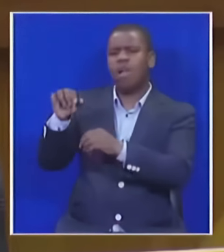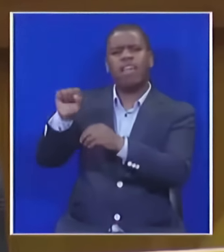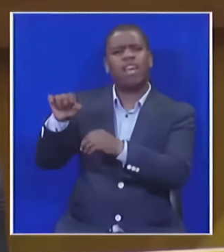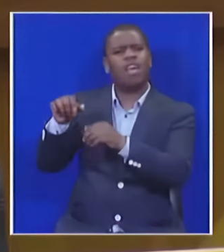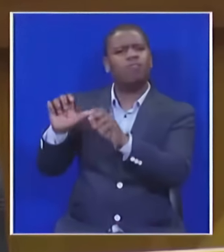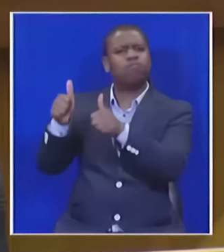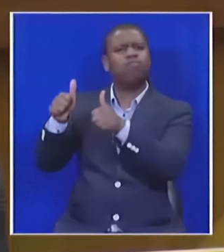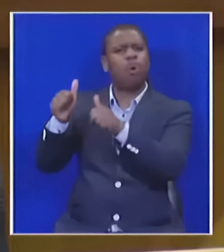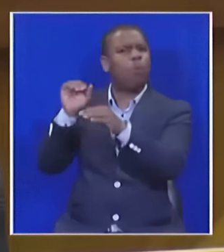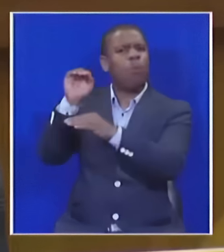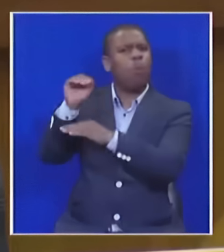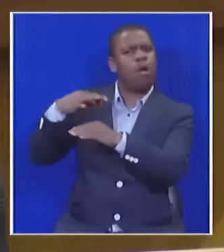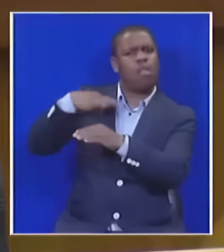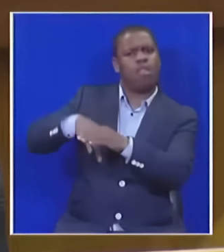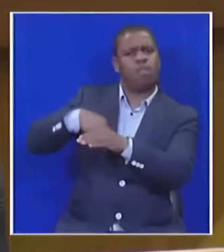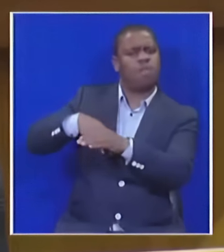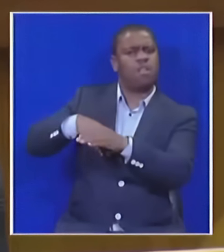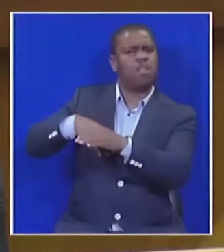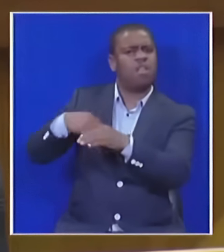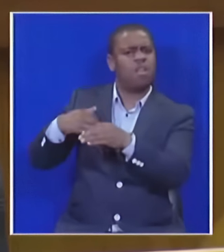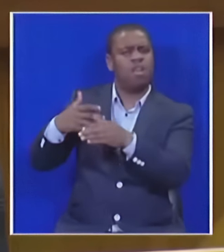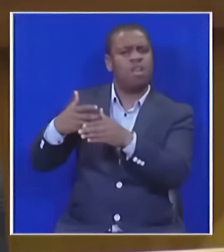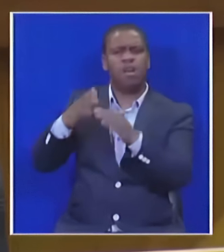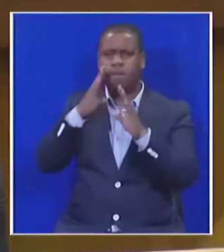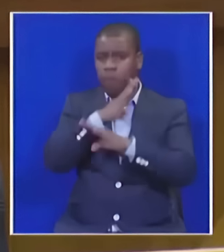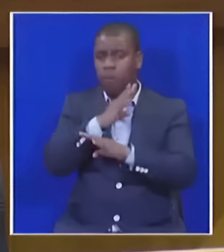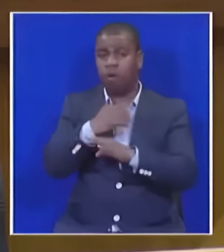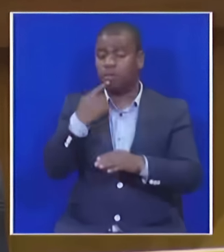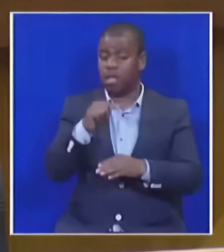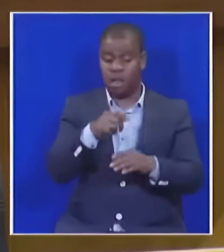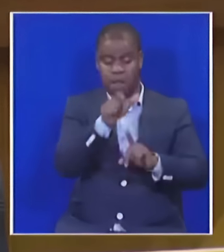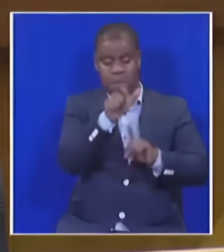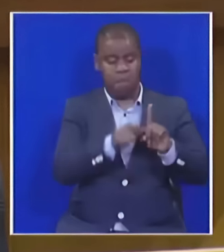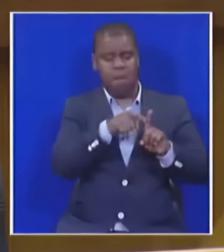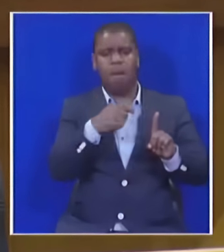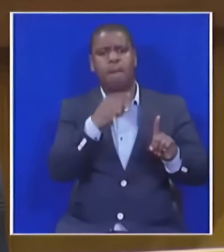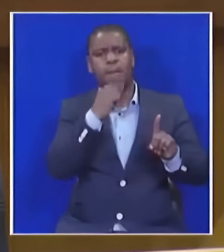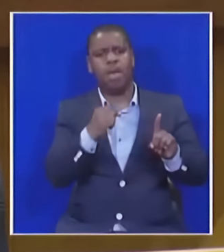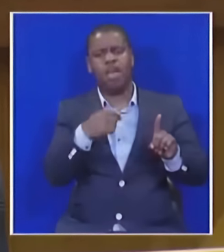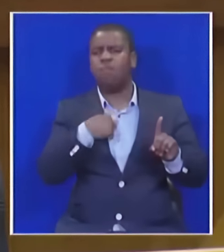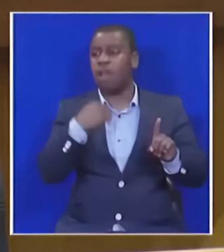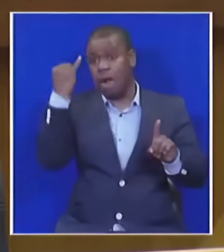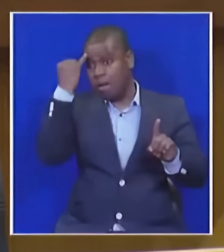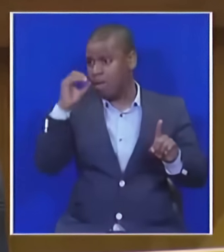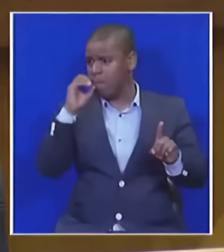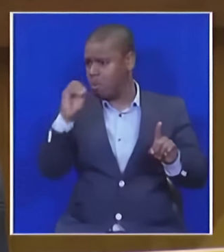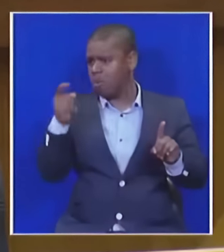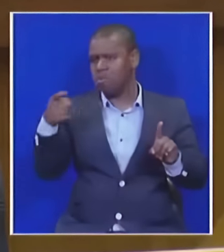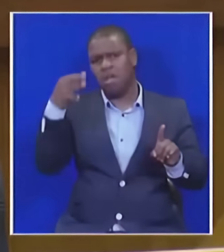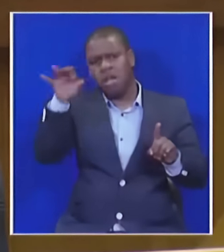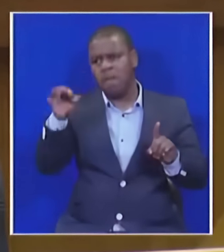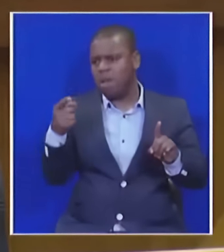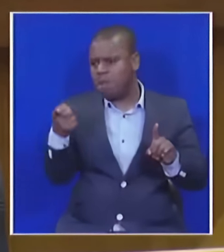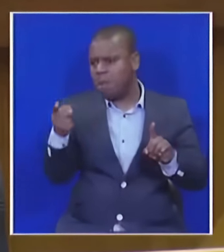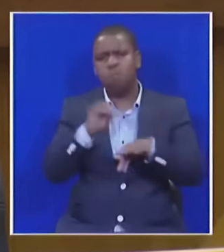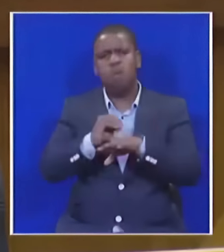is actually a confirmation that the man who presides over this government has got no idea what this government is dealing